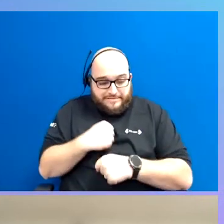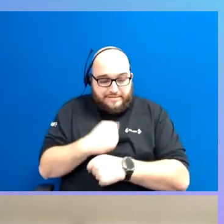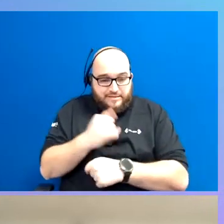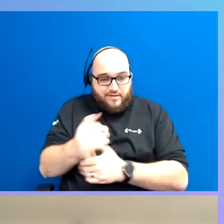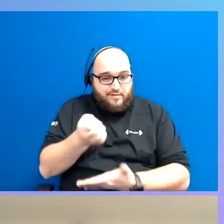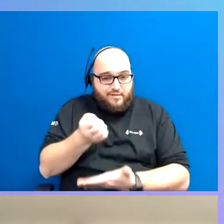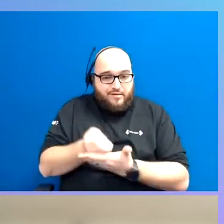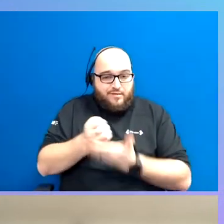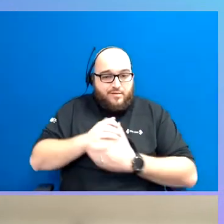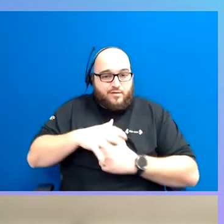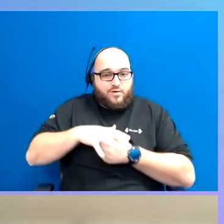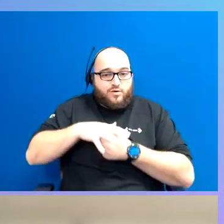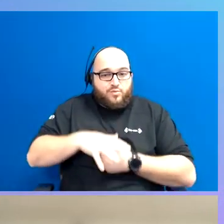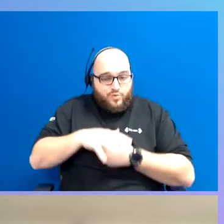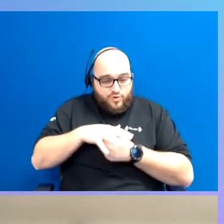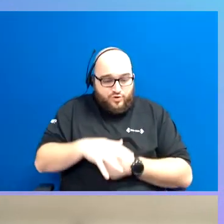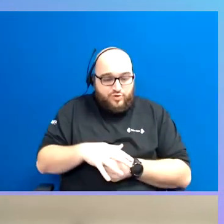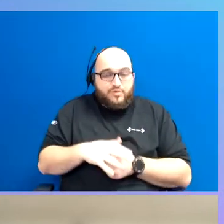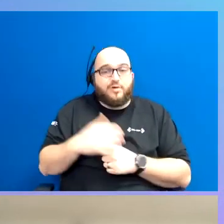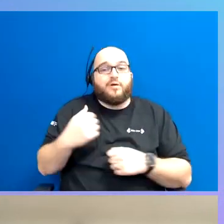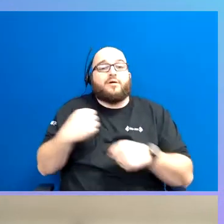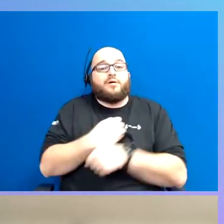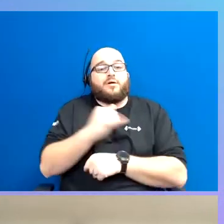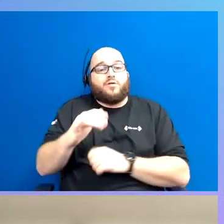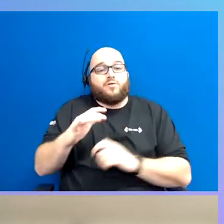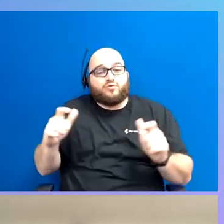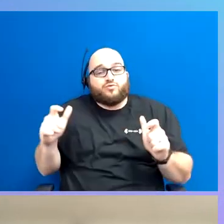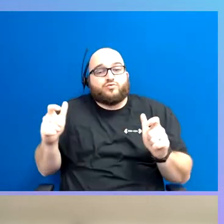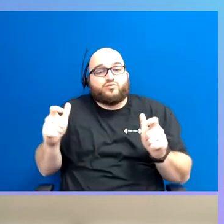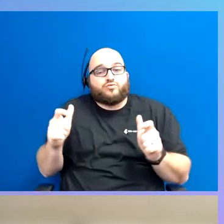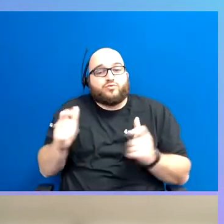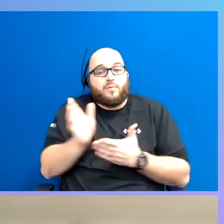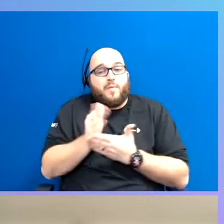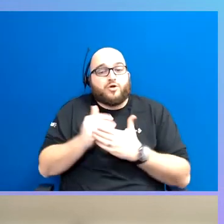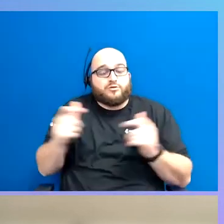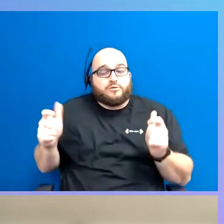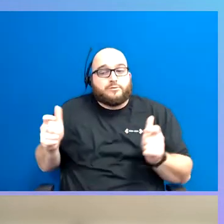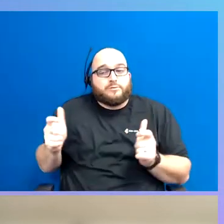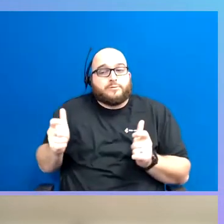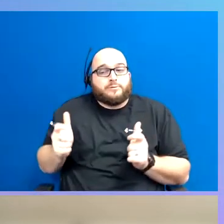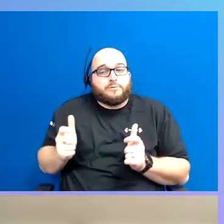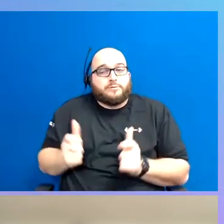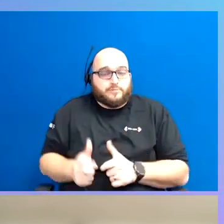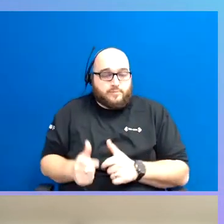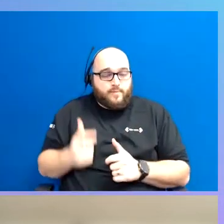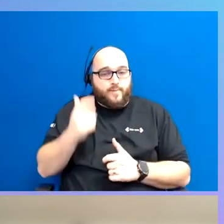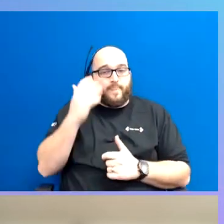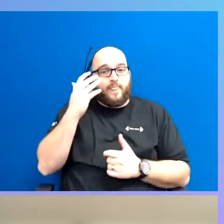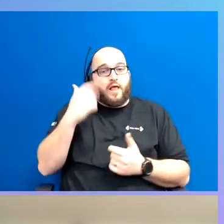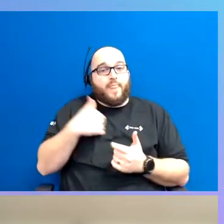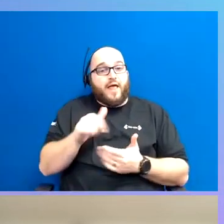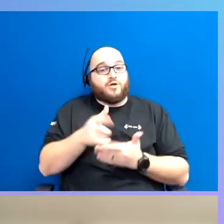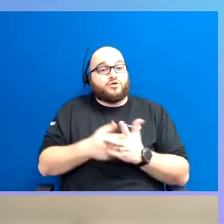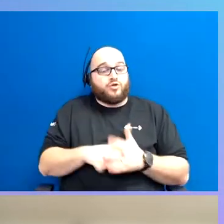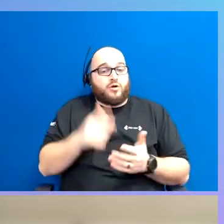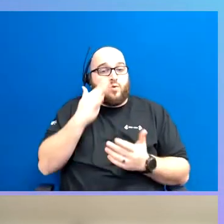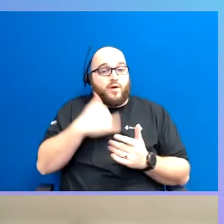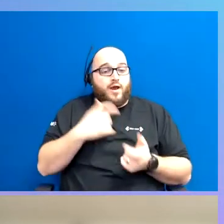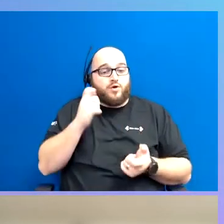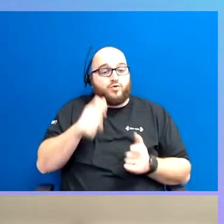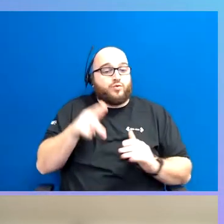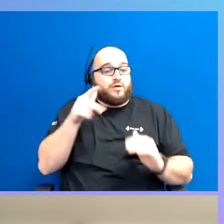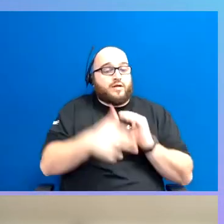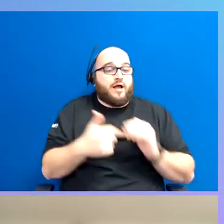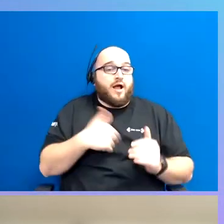We're battling this shrinking budgets, and a lot of that was coming from we reducing fees. So we had to reduce our